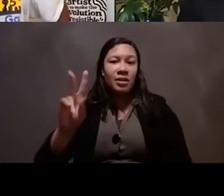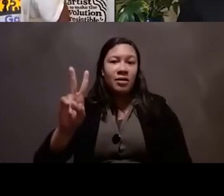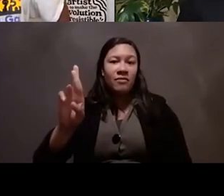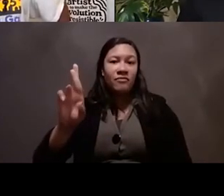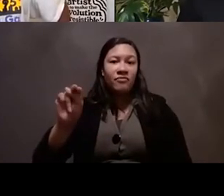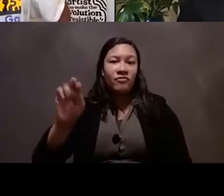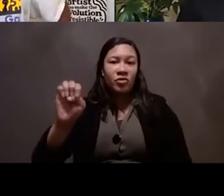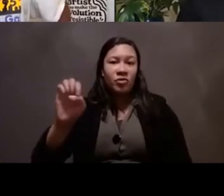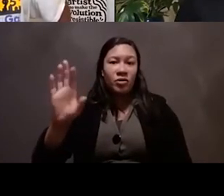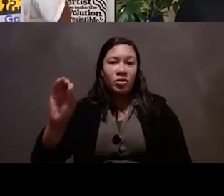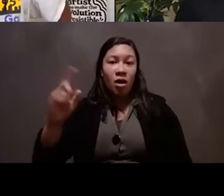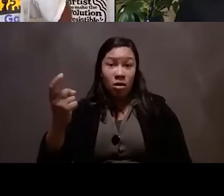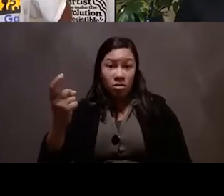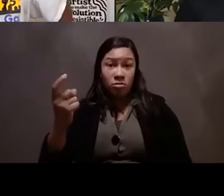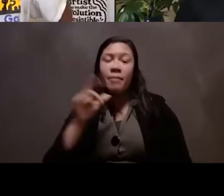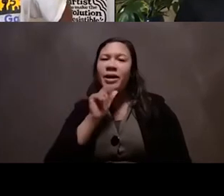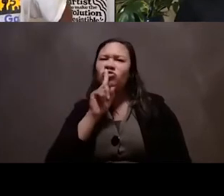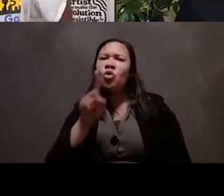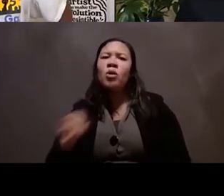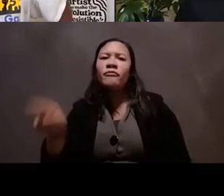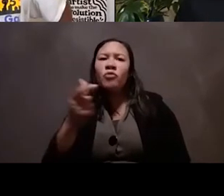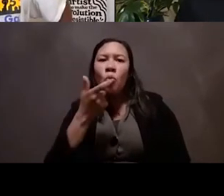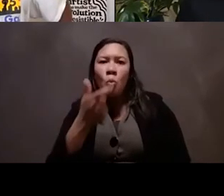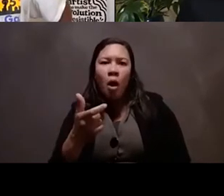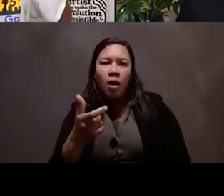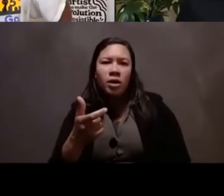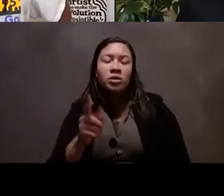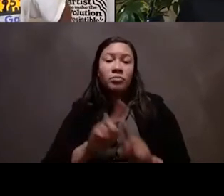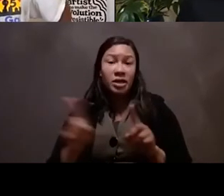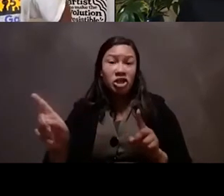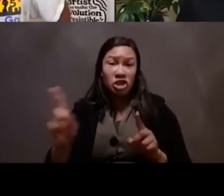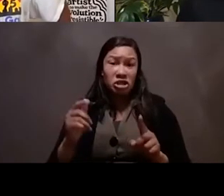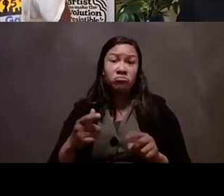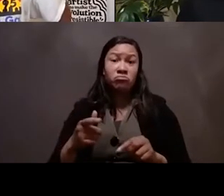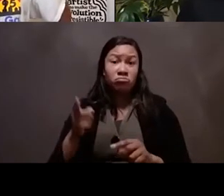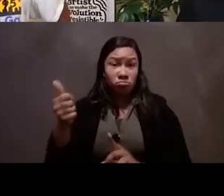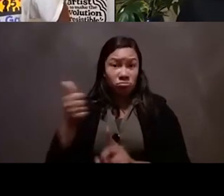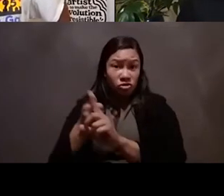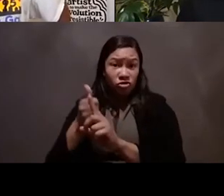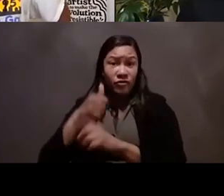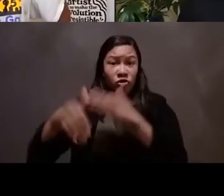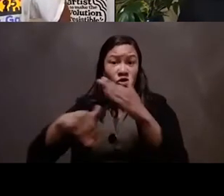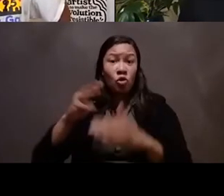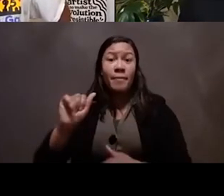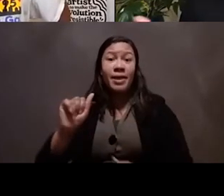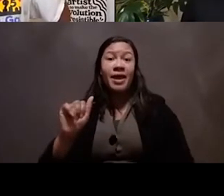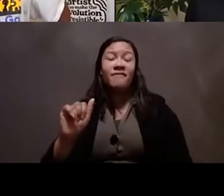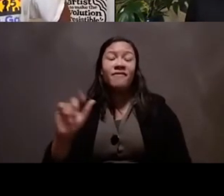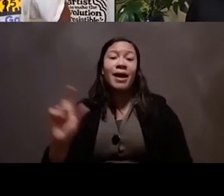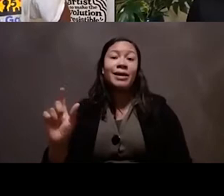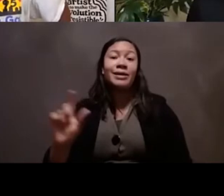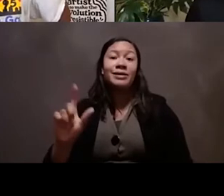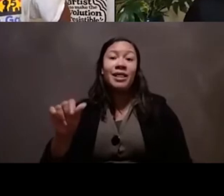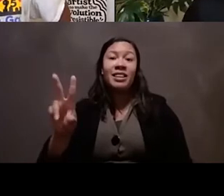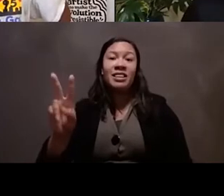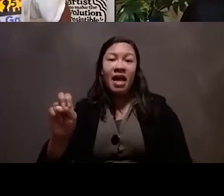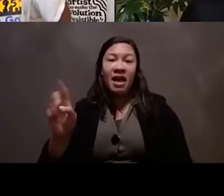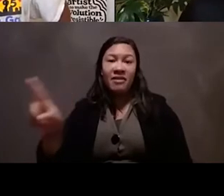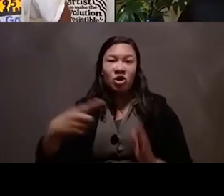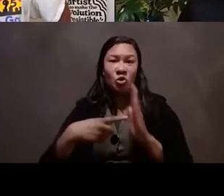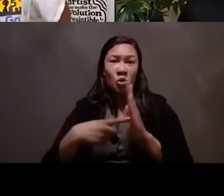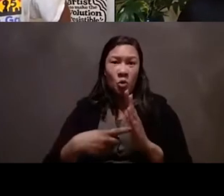media, she shared a IG live about how she essentially was attacked by